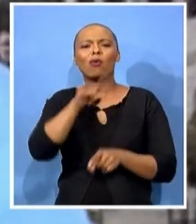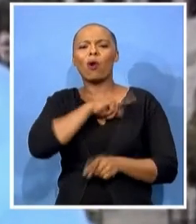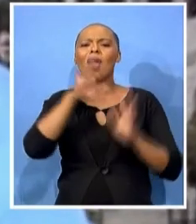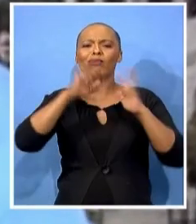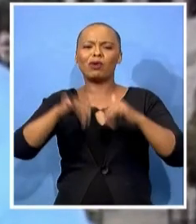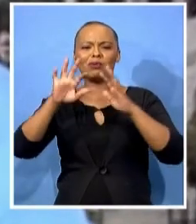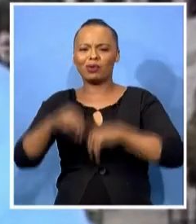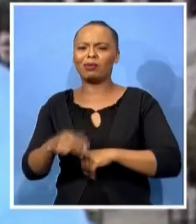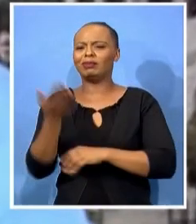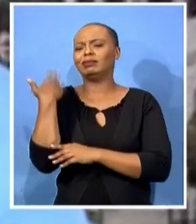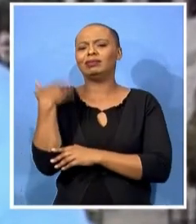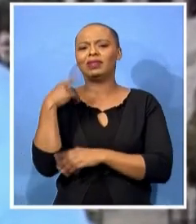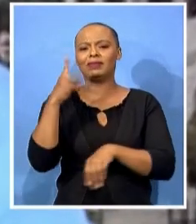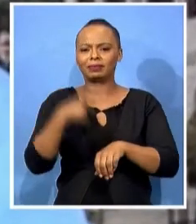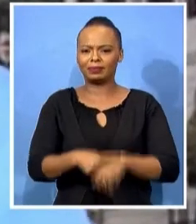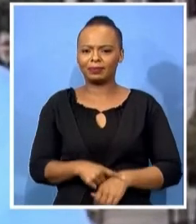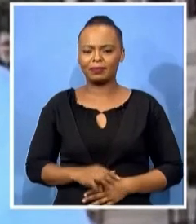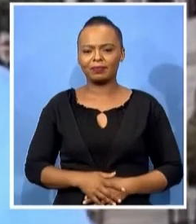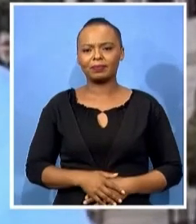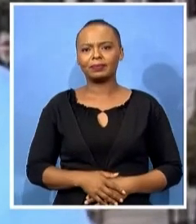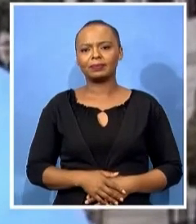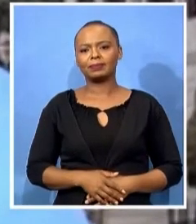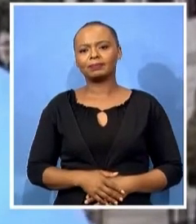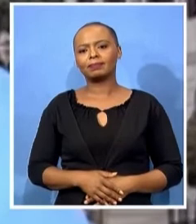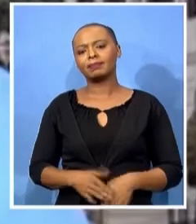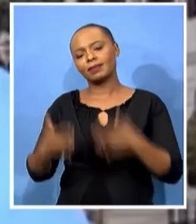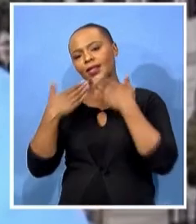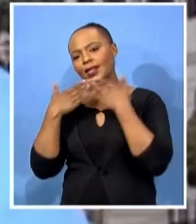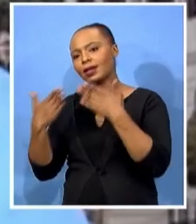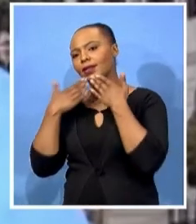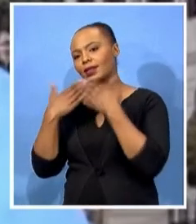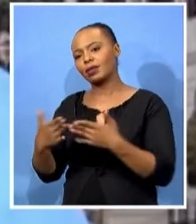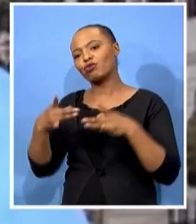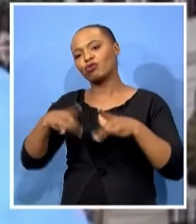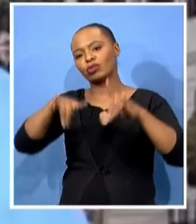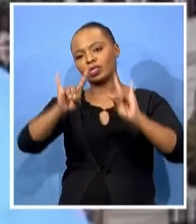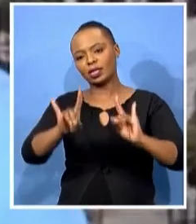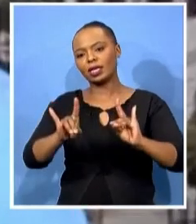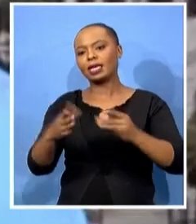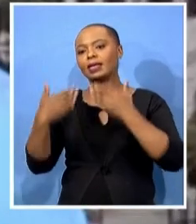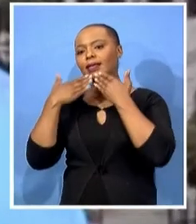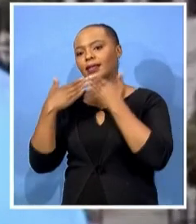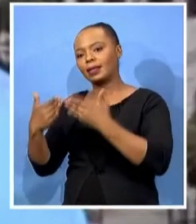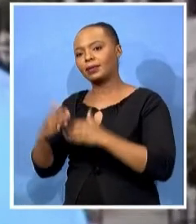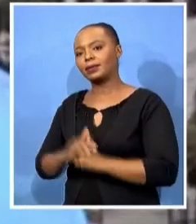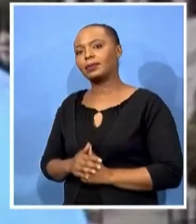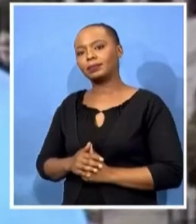much, Honourable Chairperson, and thank you very much, Honourable Minister. I'm waiting your answers. Thank you very much.